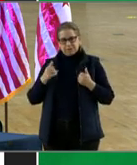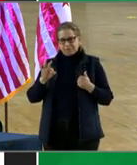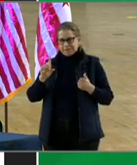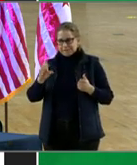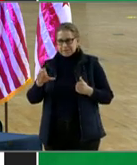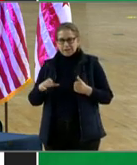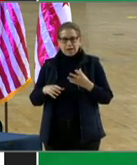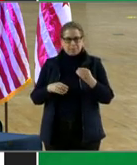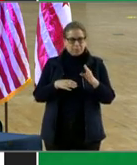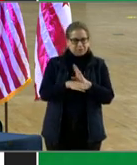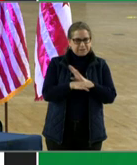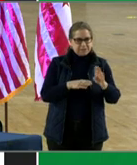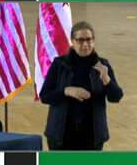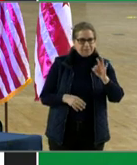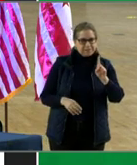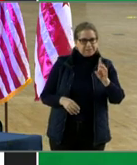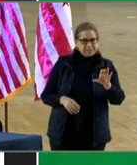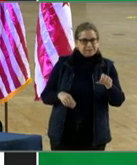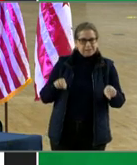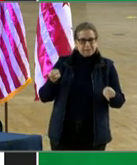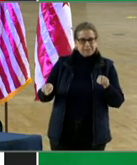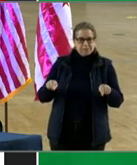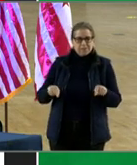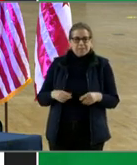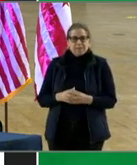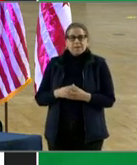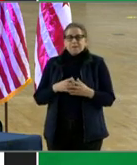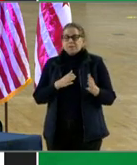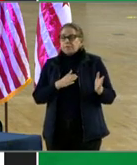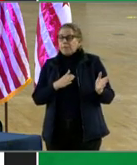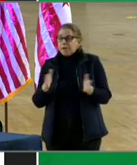and Economic Development worked quickly to